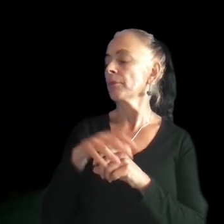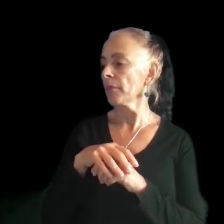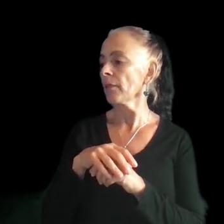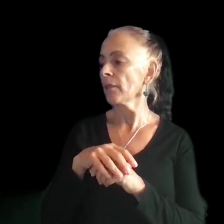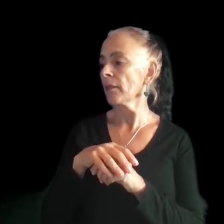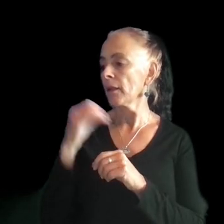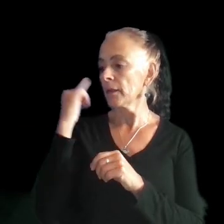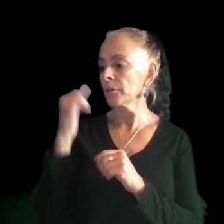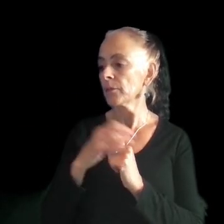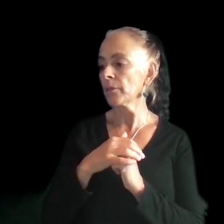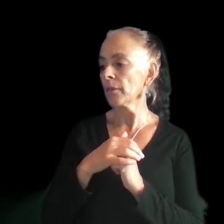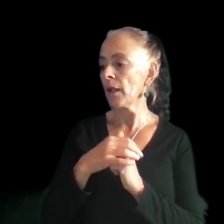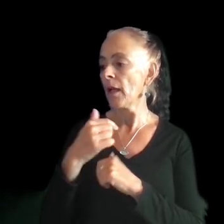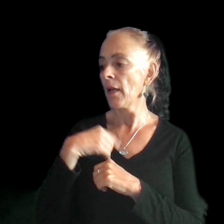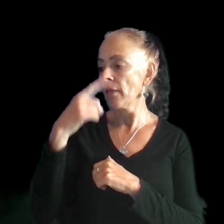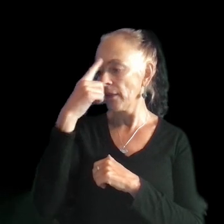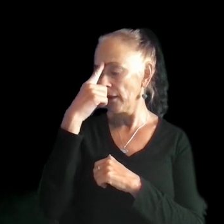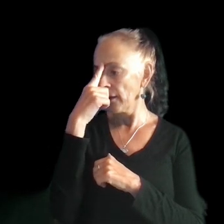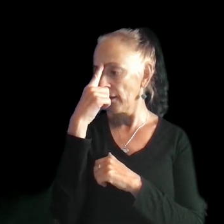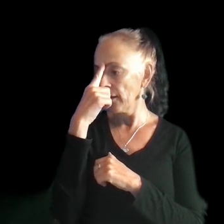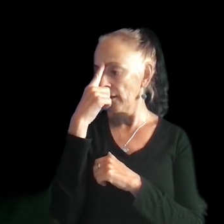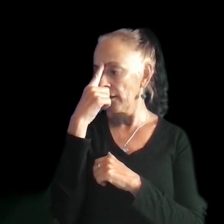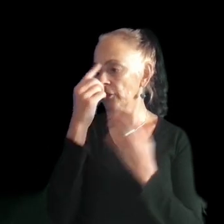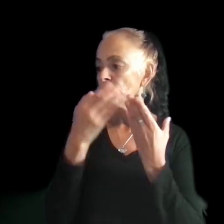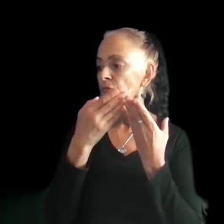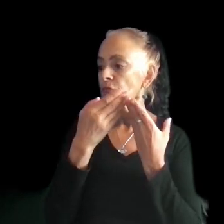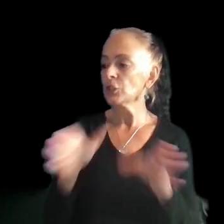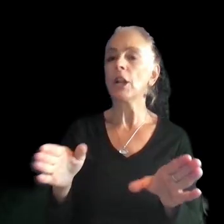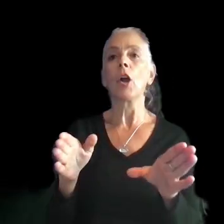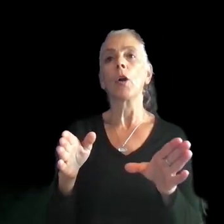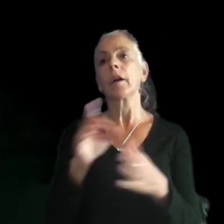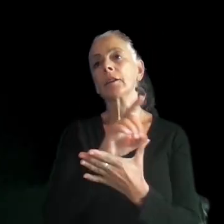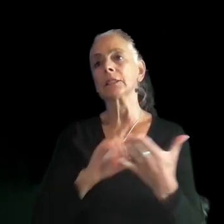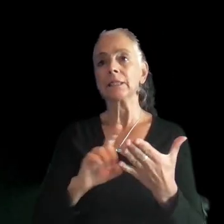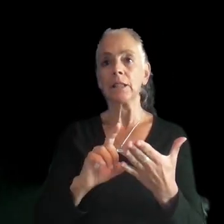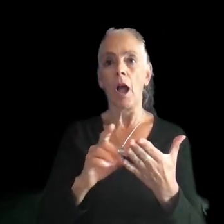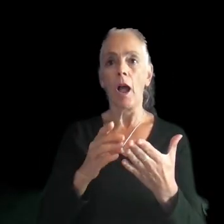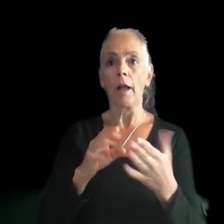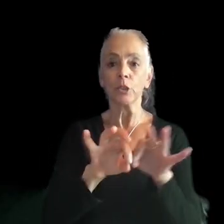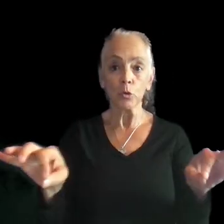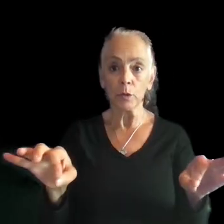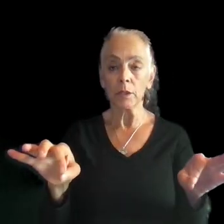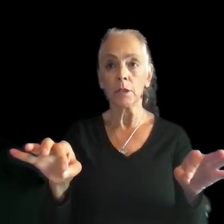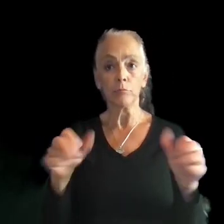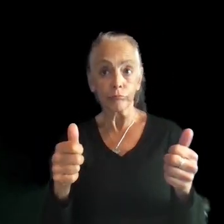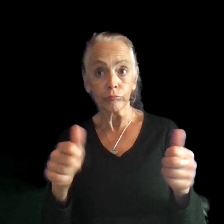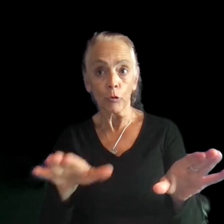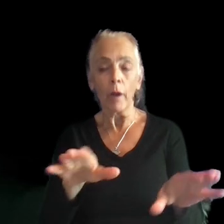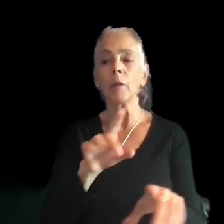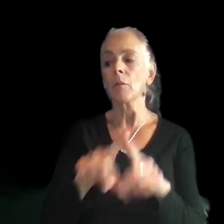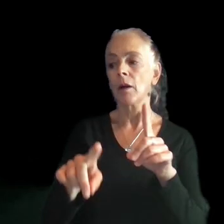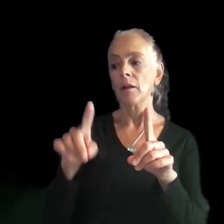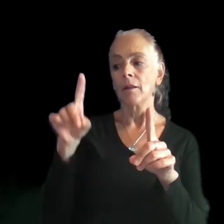i um i think that generic you know design degrees and um are great but i think that something